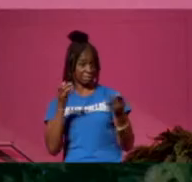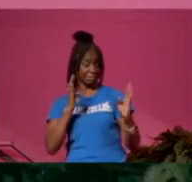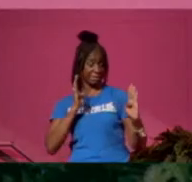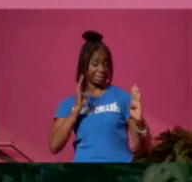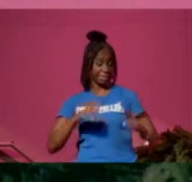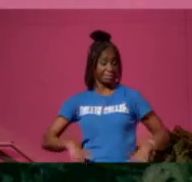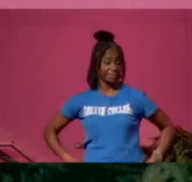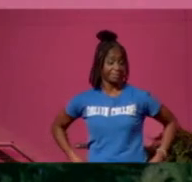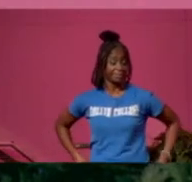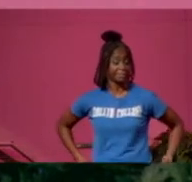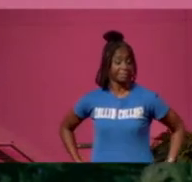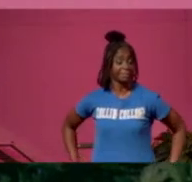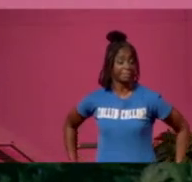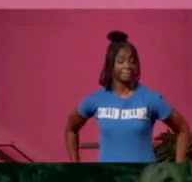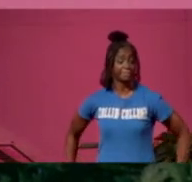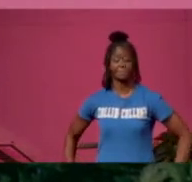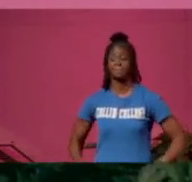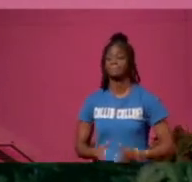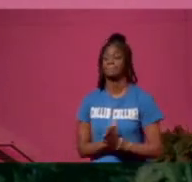Come in.